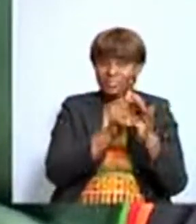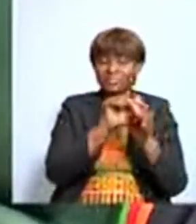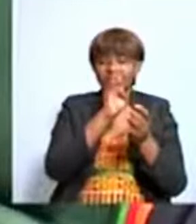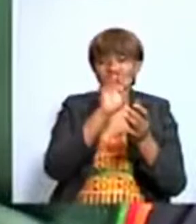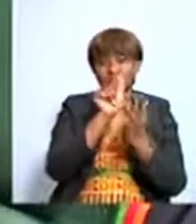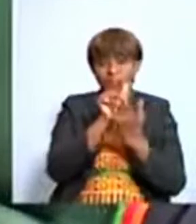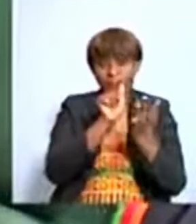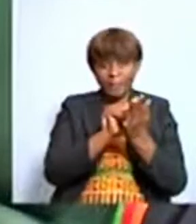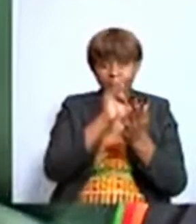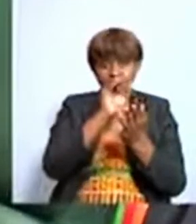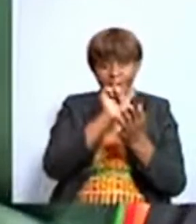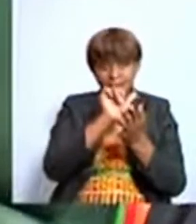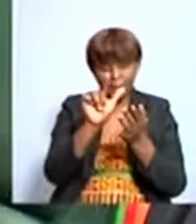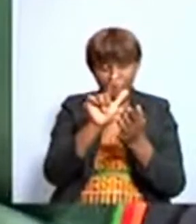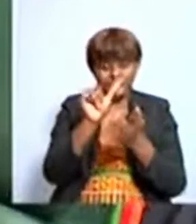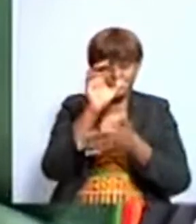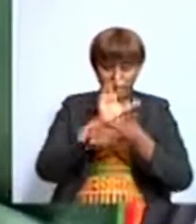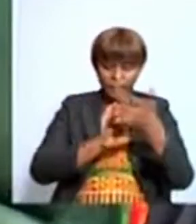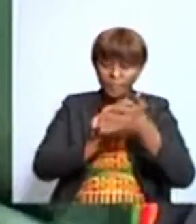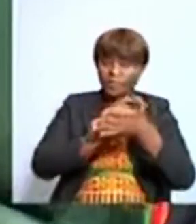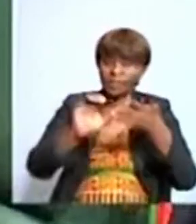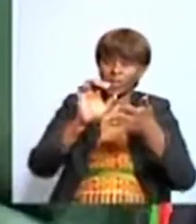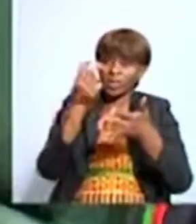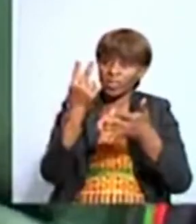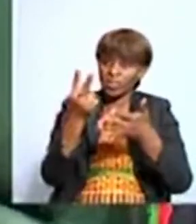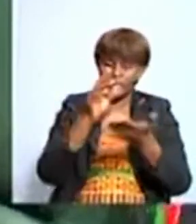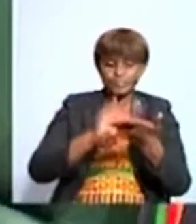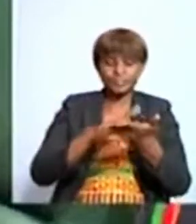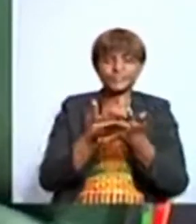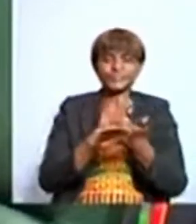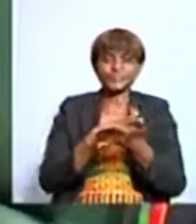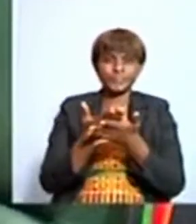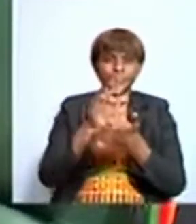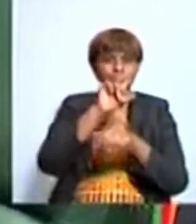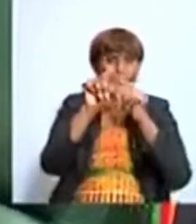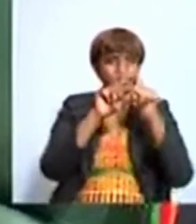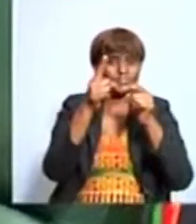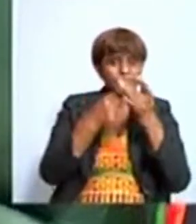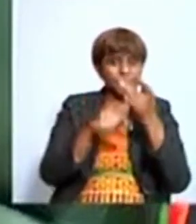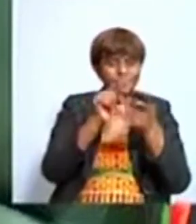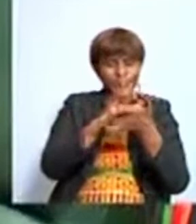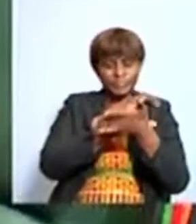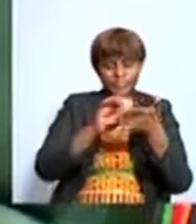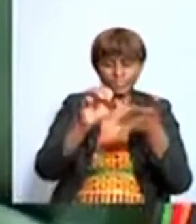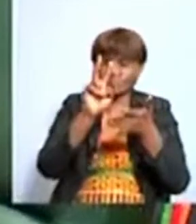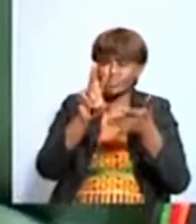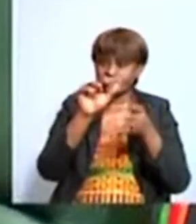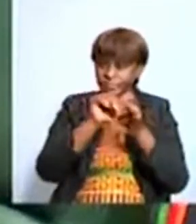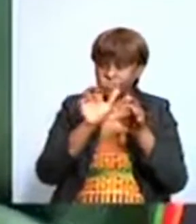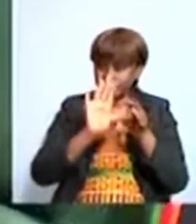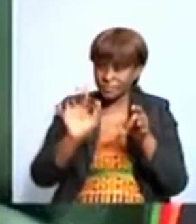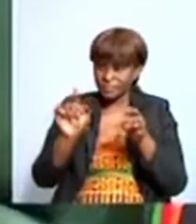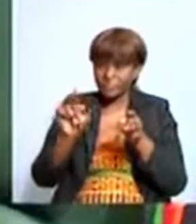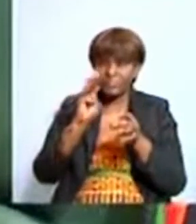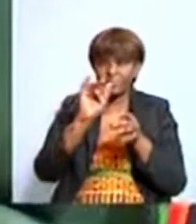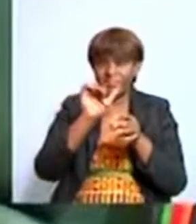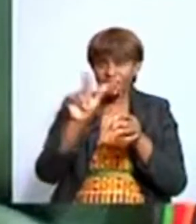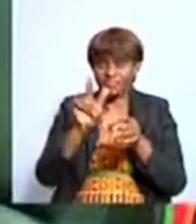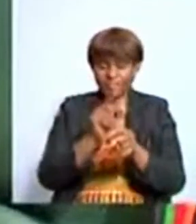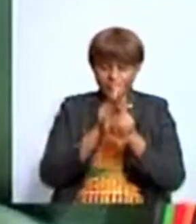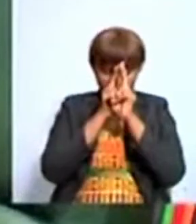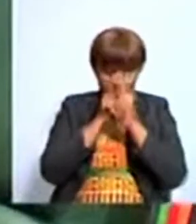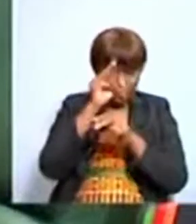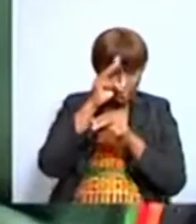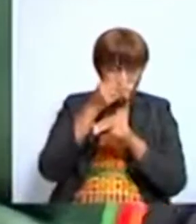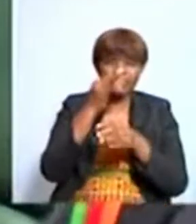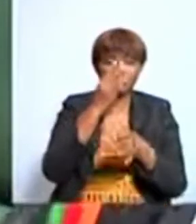bill. Clause 2, interpretation. The question is that clause 2 stands part of the bill. The Honorable Minister